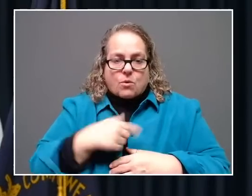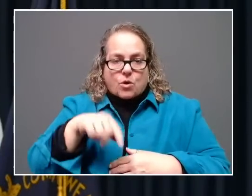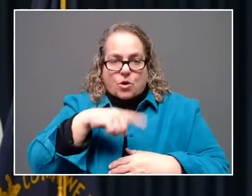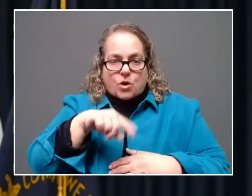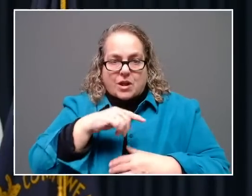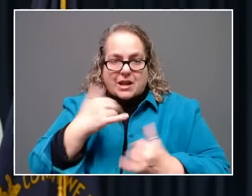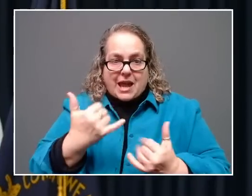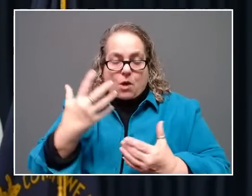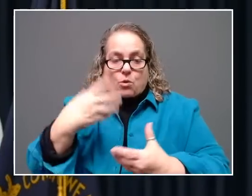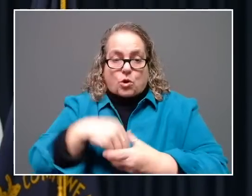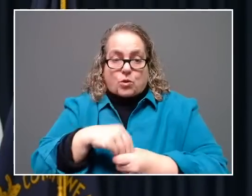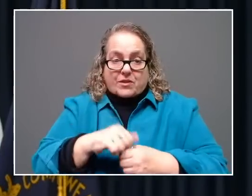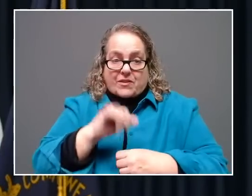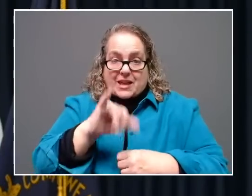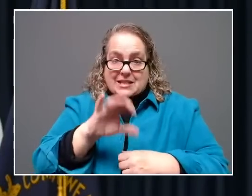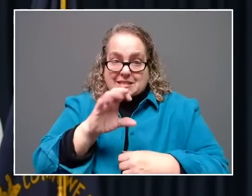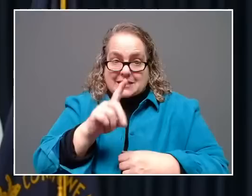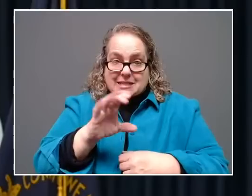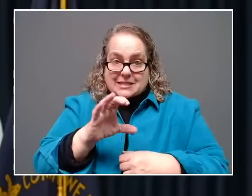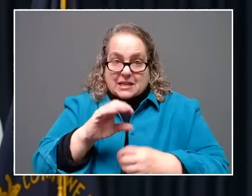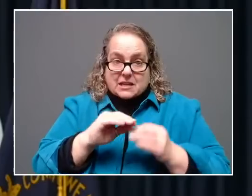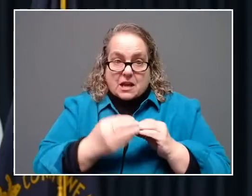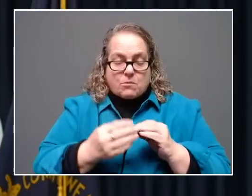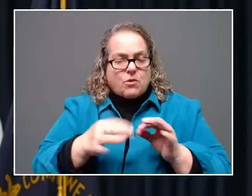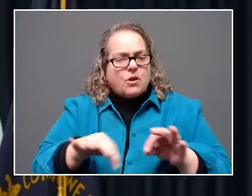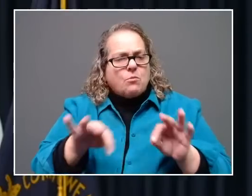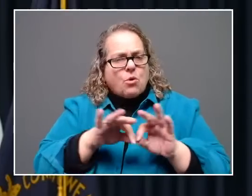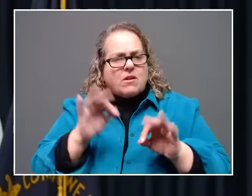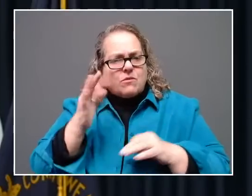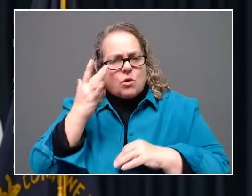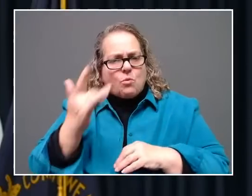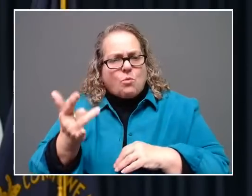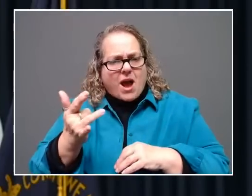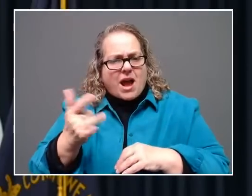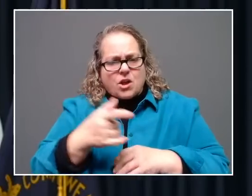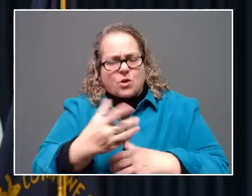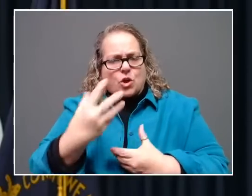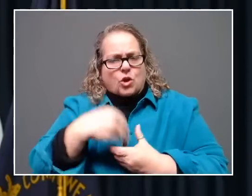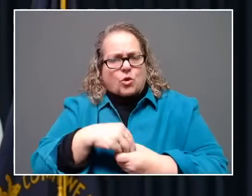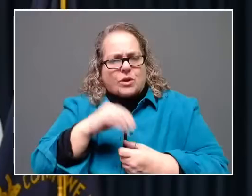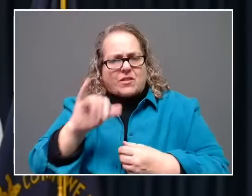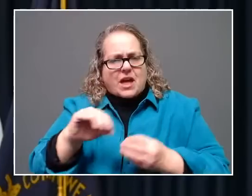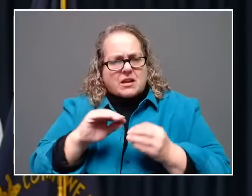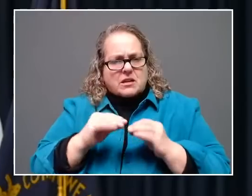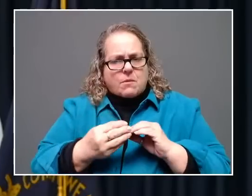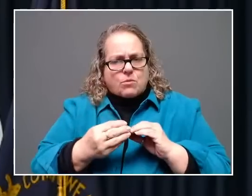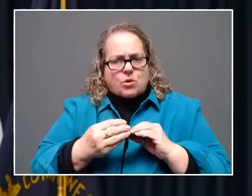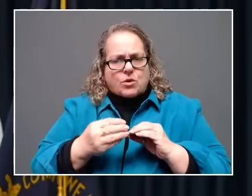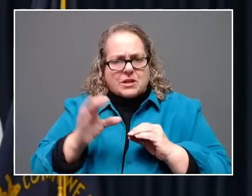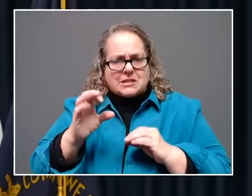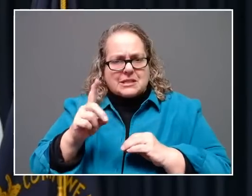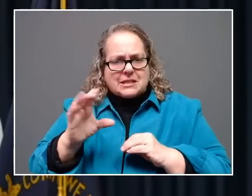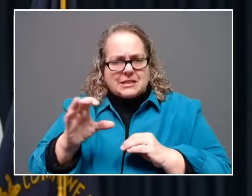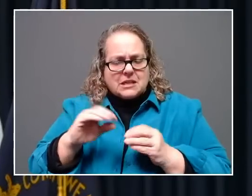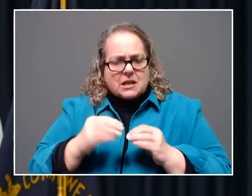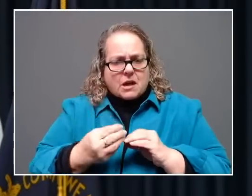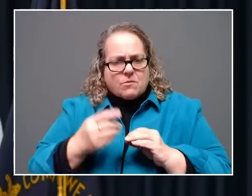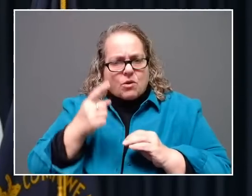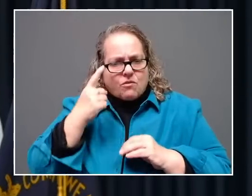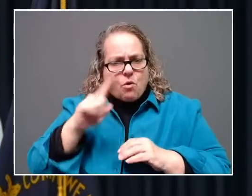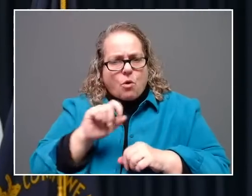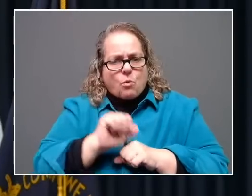number. Can you reiterate the importance of why that's being included and when you anticipate things will shift for counties like that?